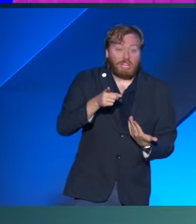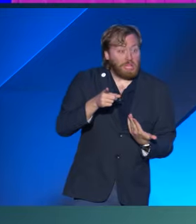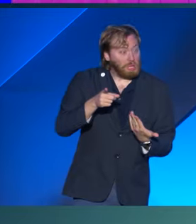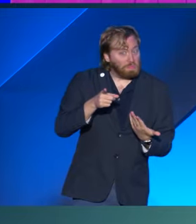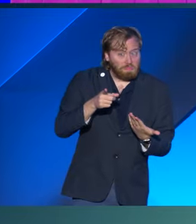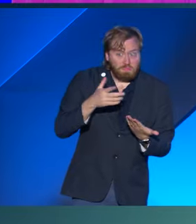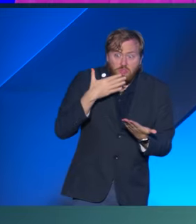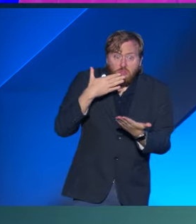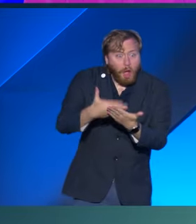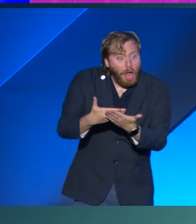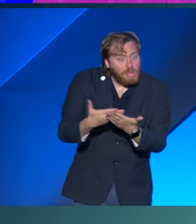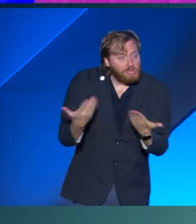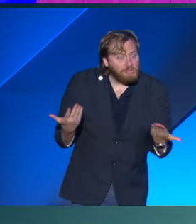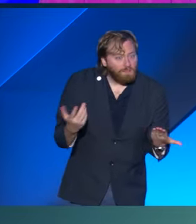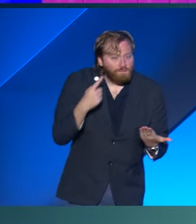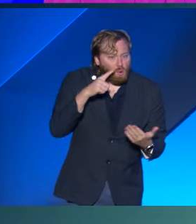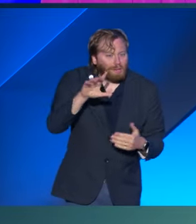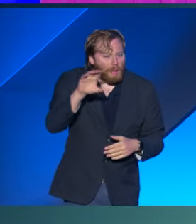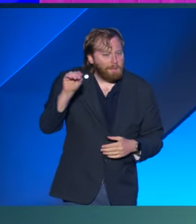for companies.